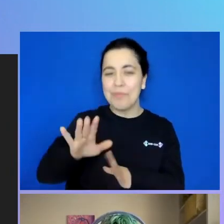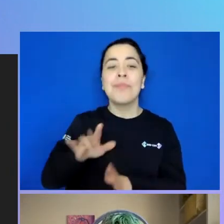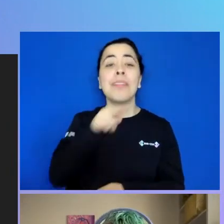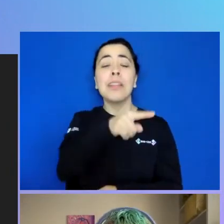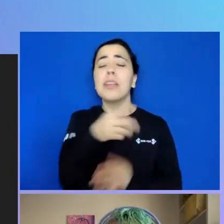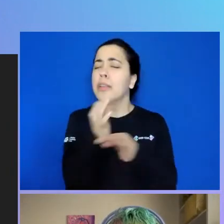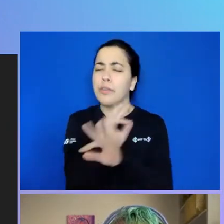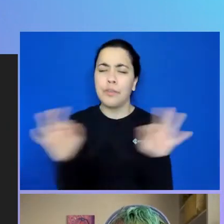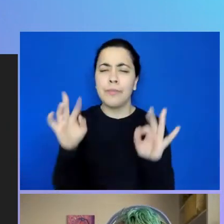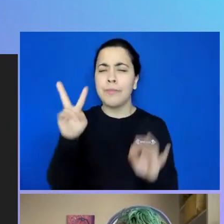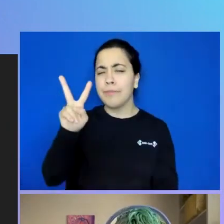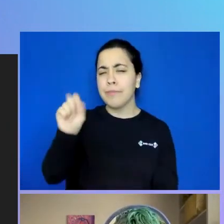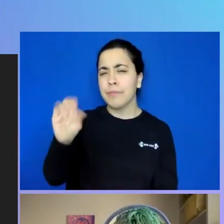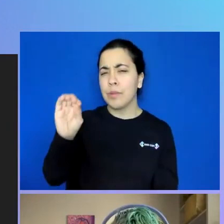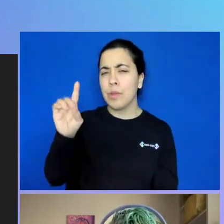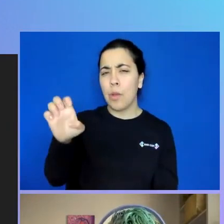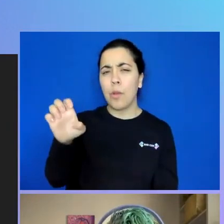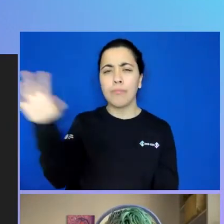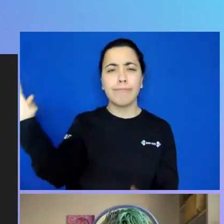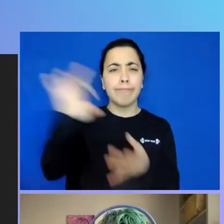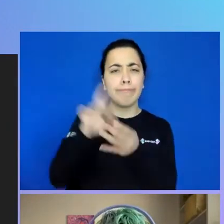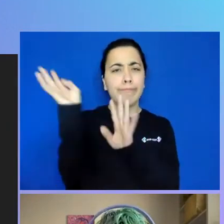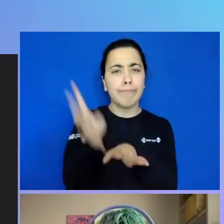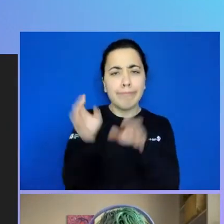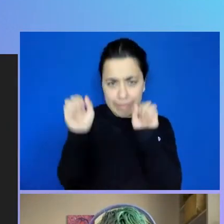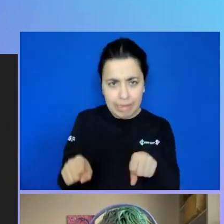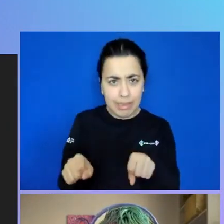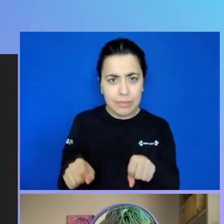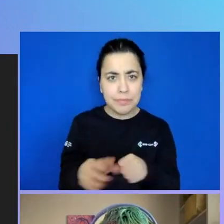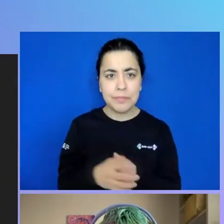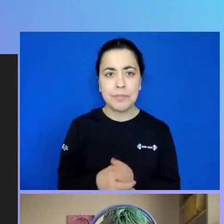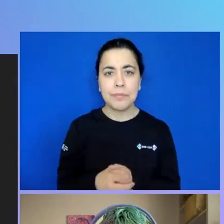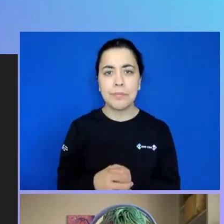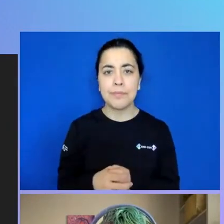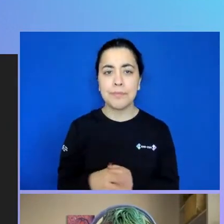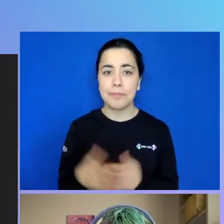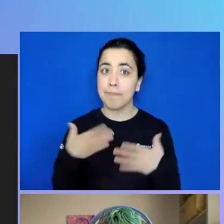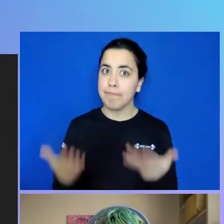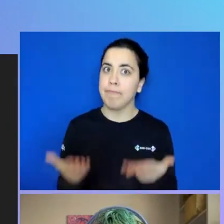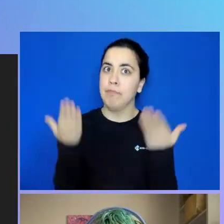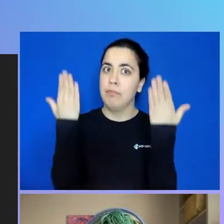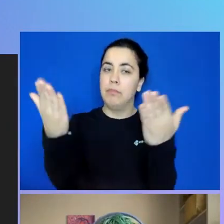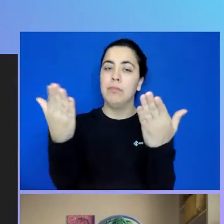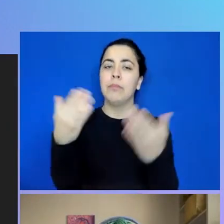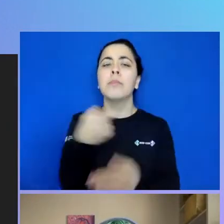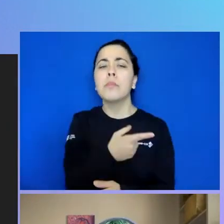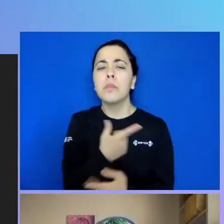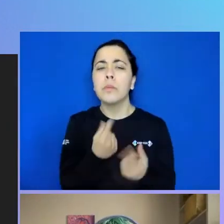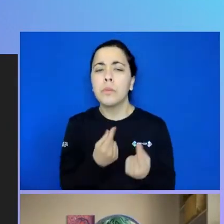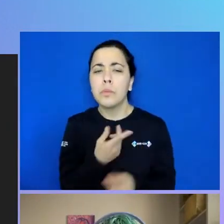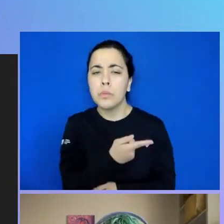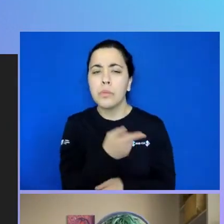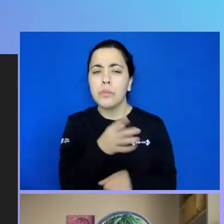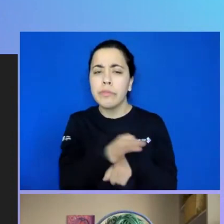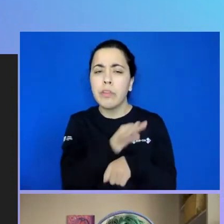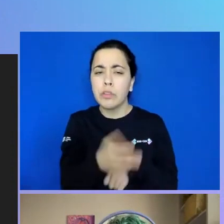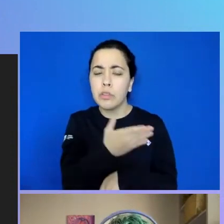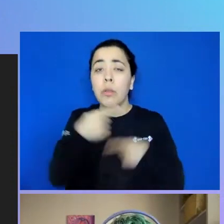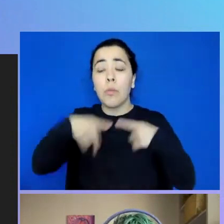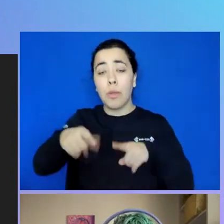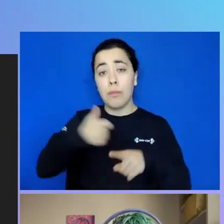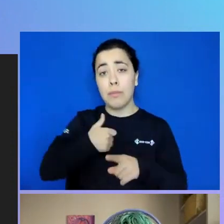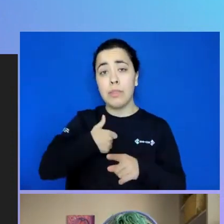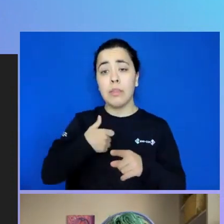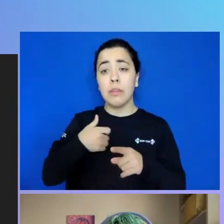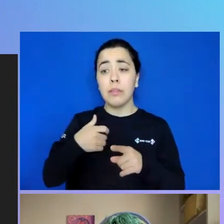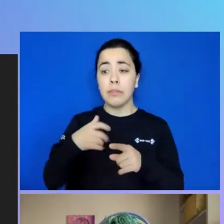extension for VS Code, so I highly recommend downloading it. And what it does is it enables, as I'm typing in